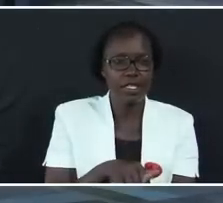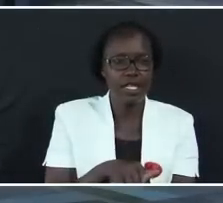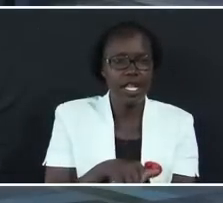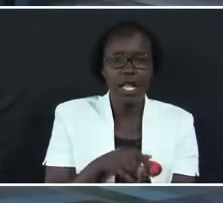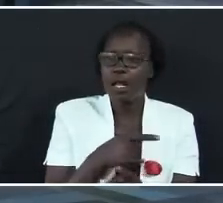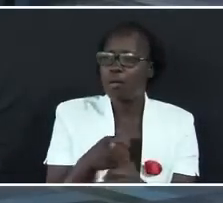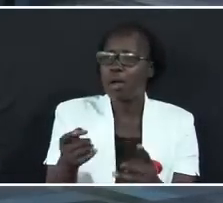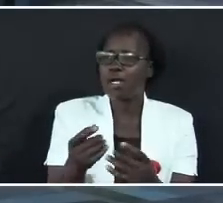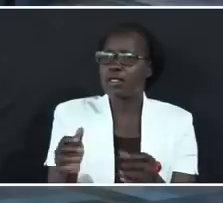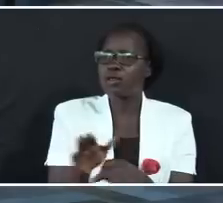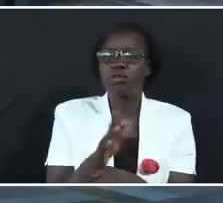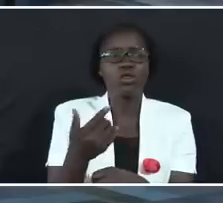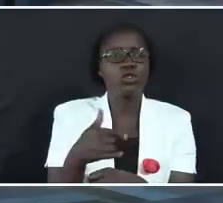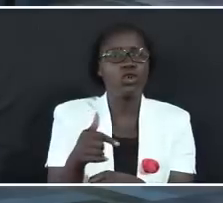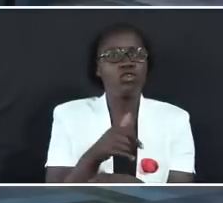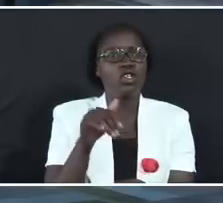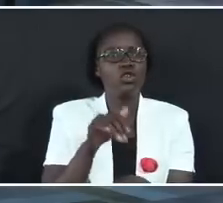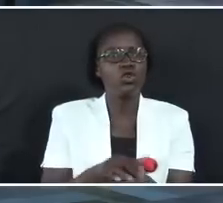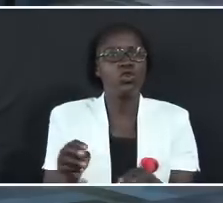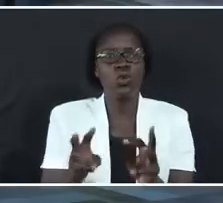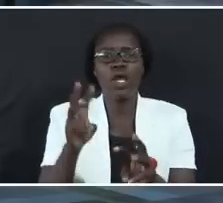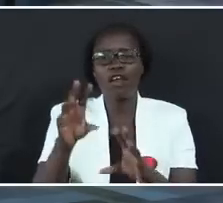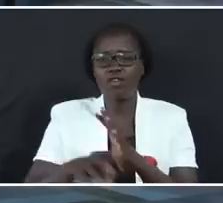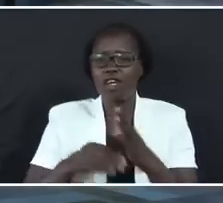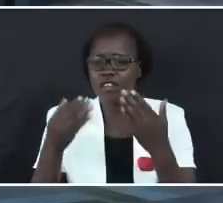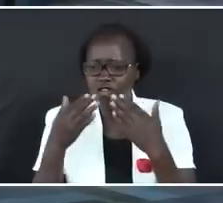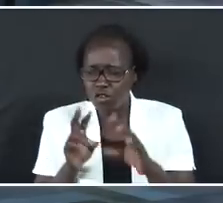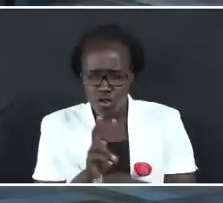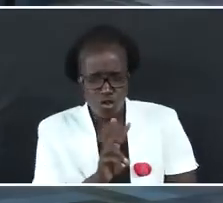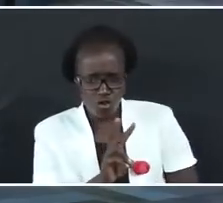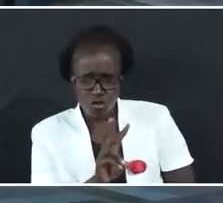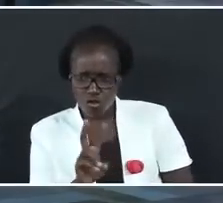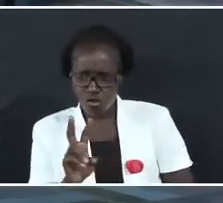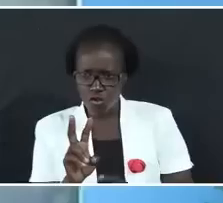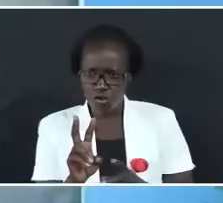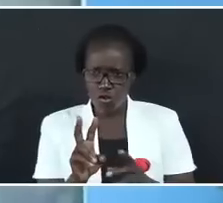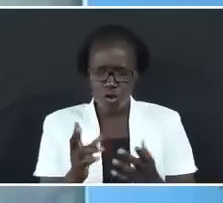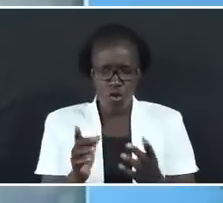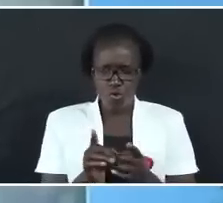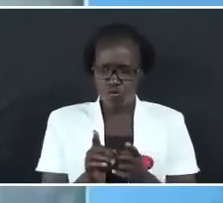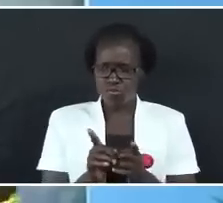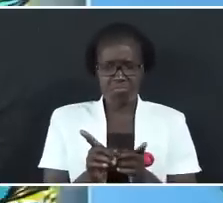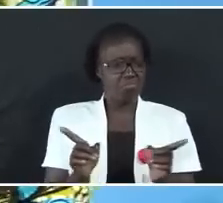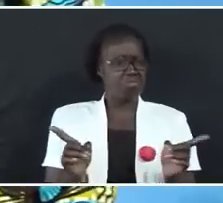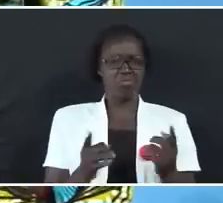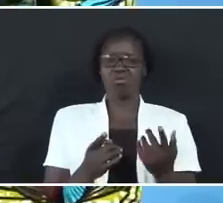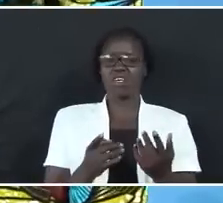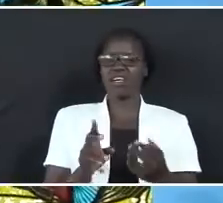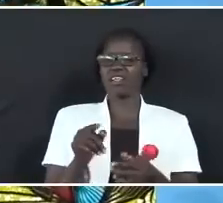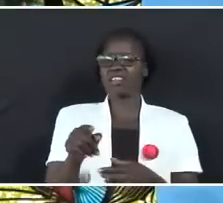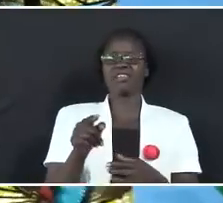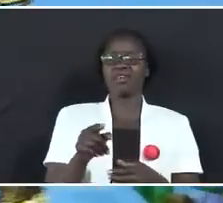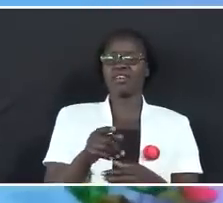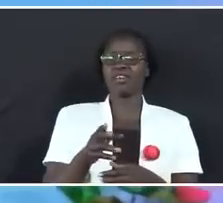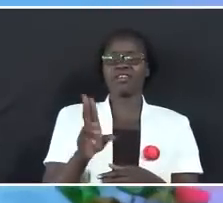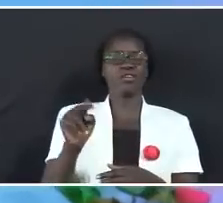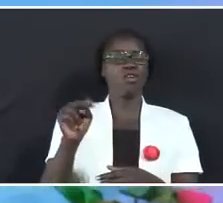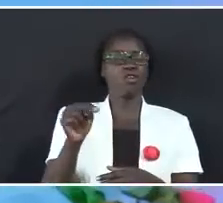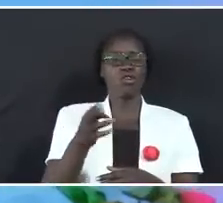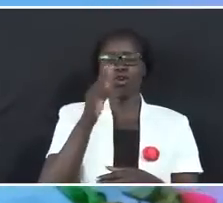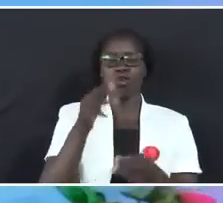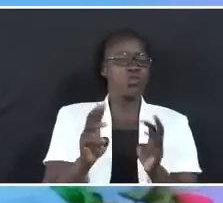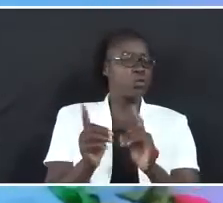But many of us have found the good way and have looked at it with a twisted nose and said, this is not for me.